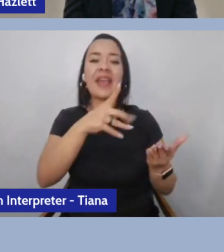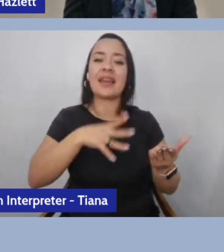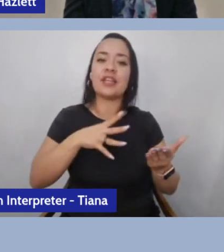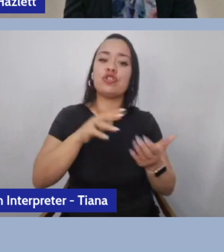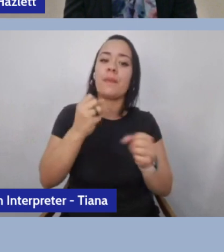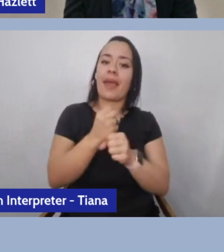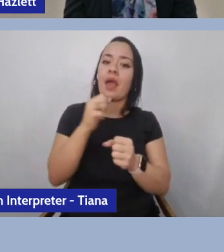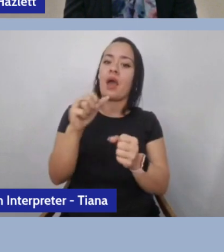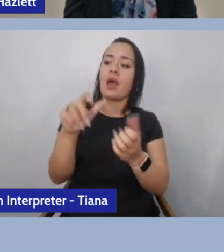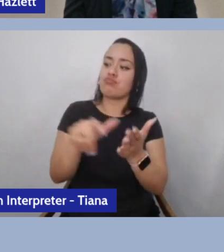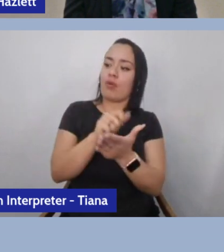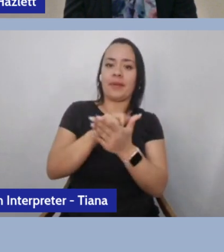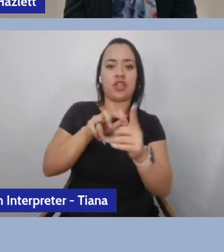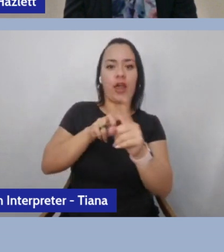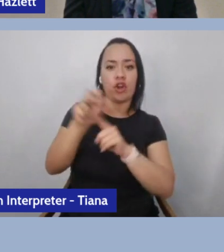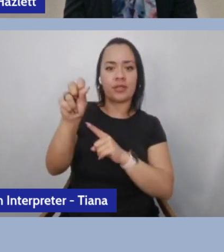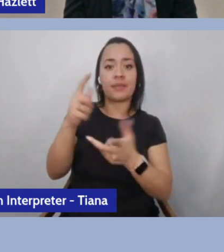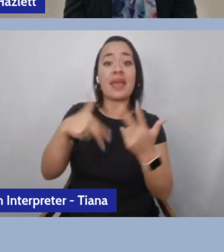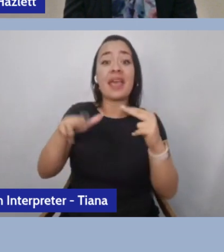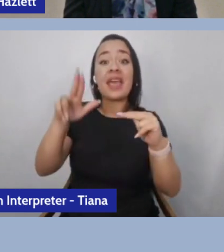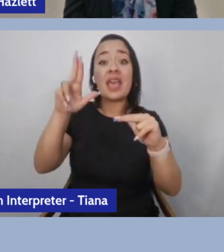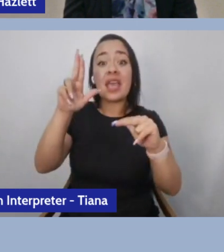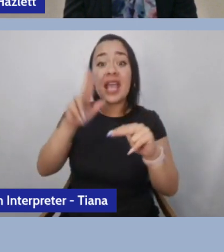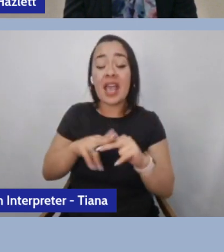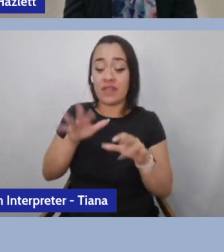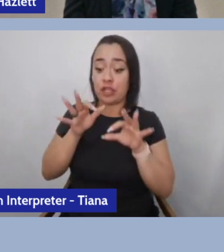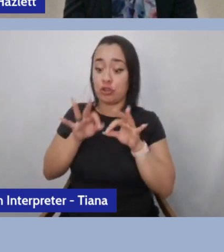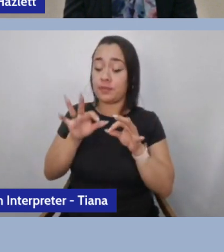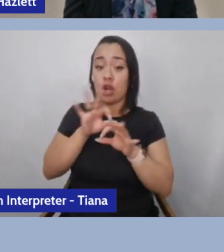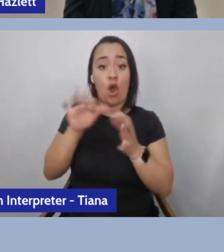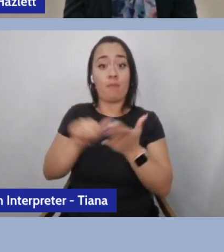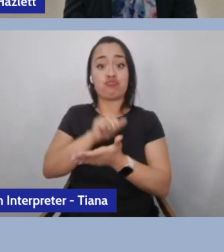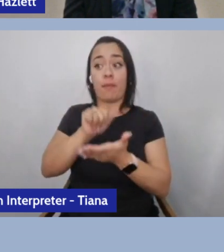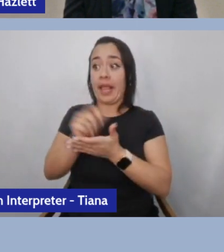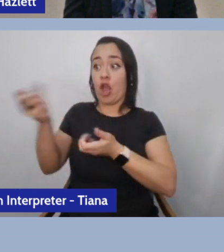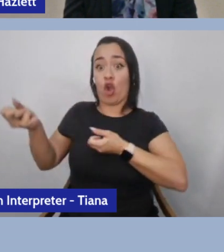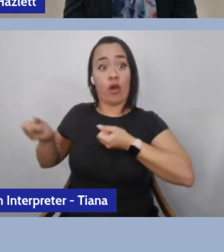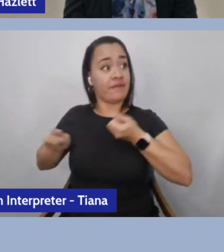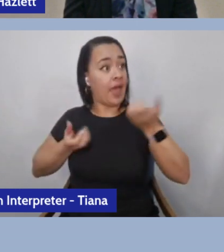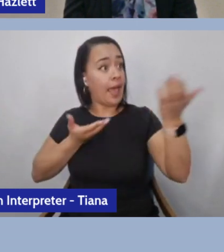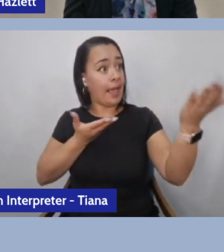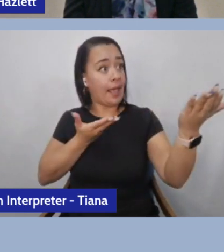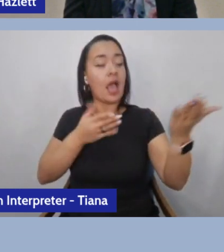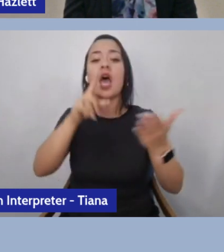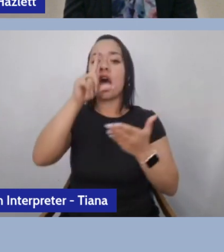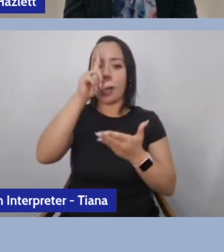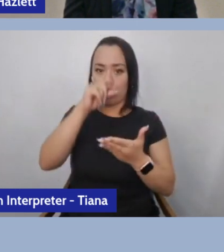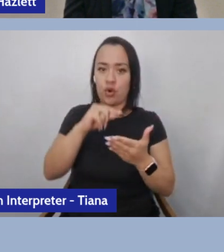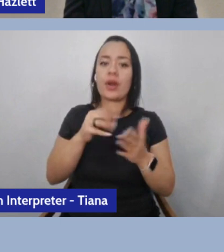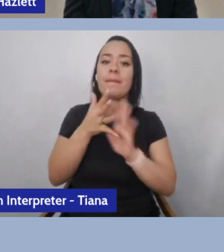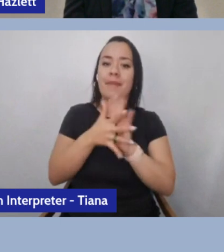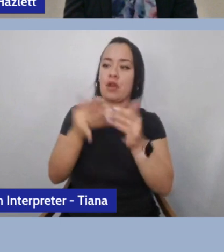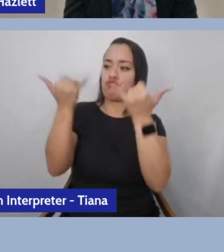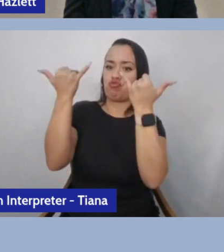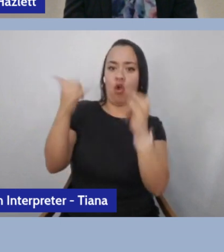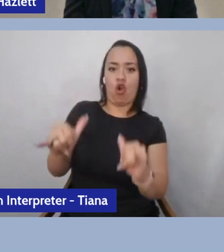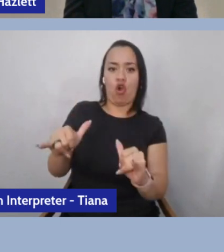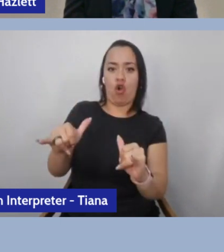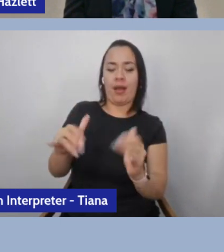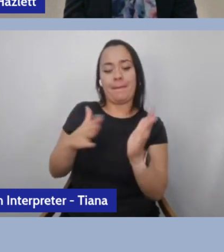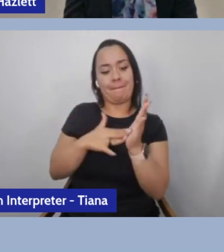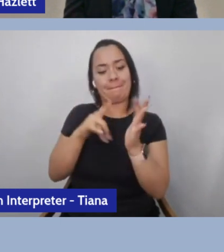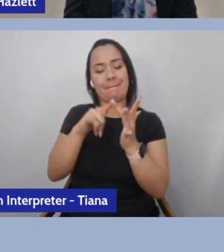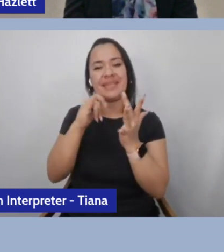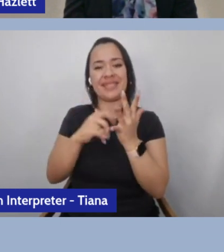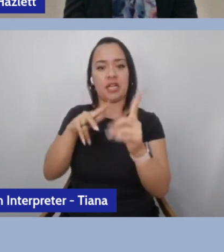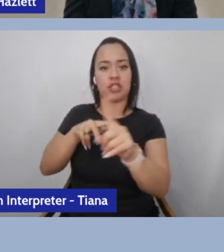that information conveyed to them by the interpreter, as others have said, that can result in a misdiagnosis, and we don't want that. So the